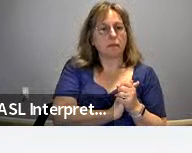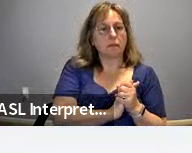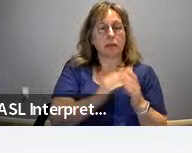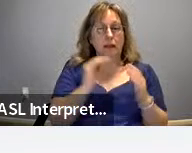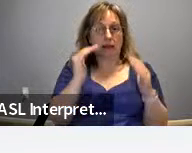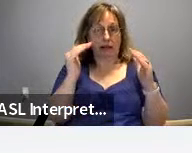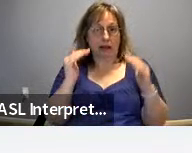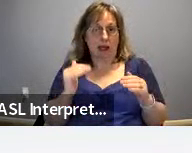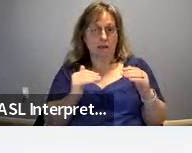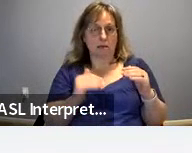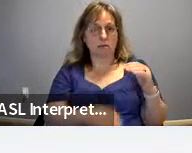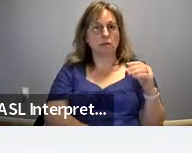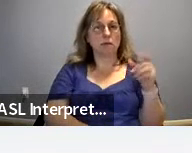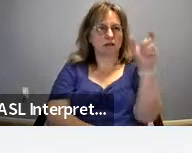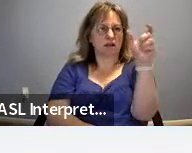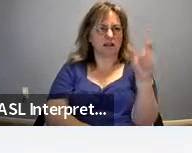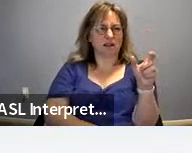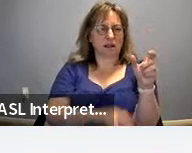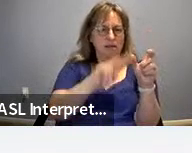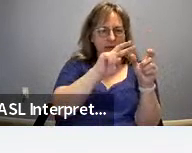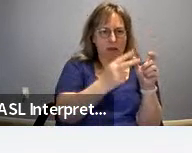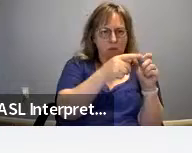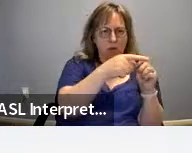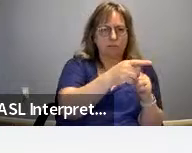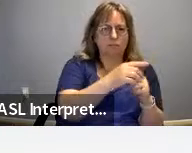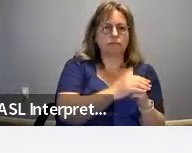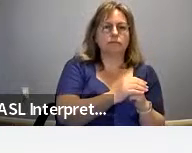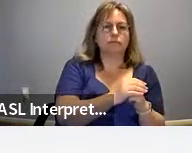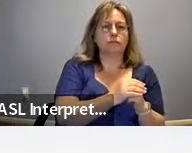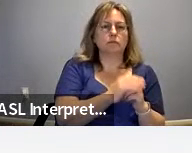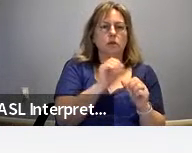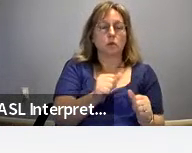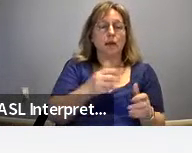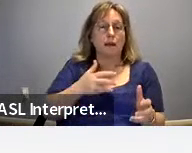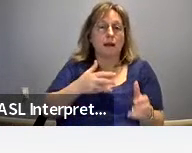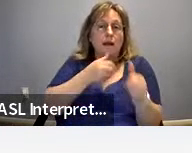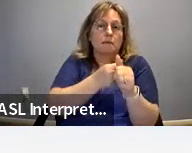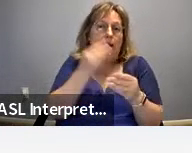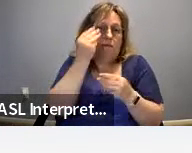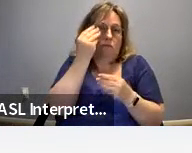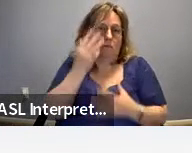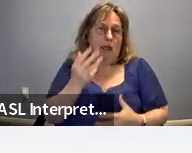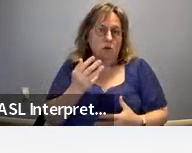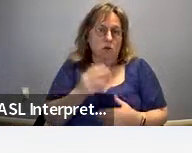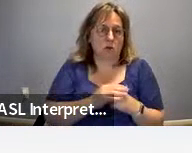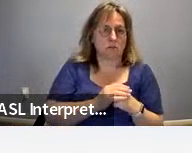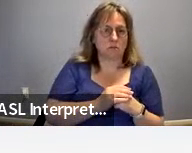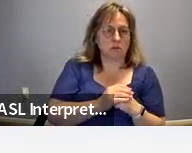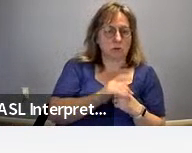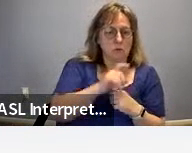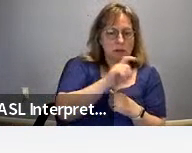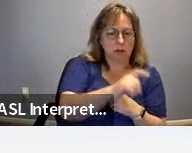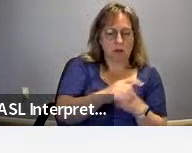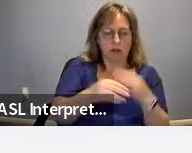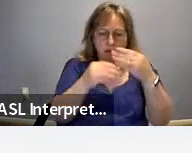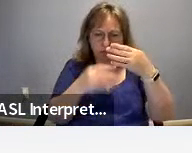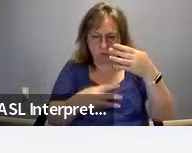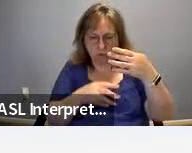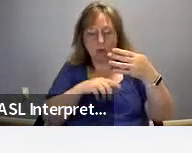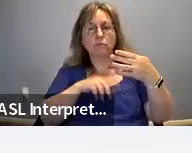Next, you can update your student and family information. So I'd click on there and choose my student.